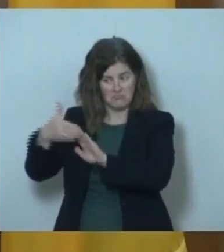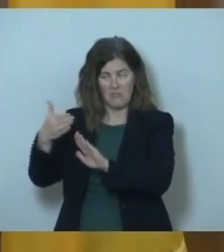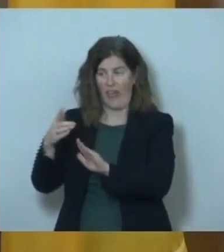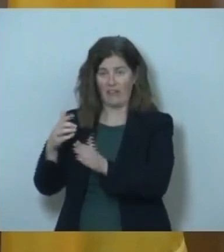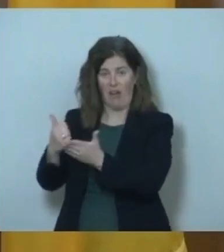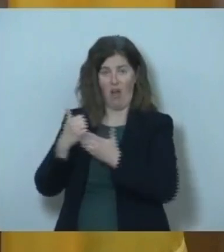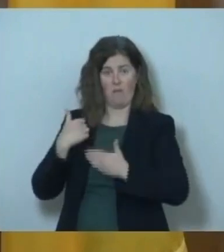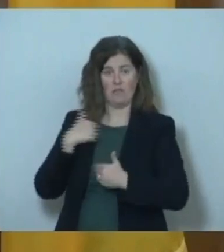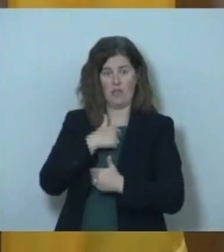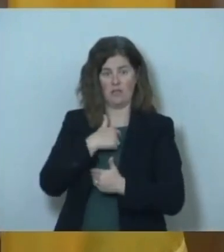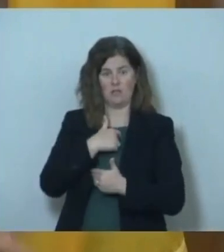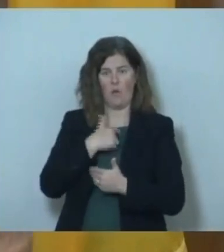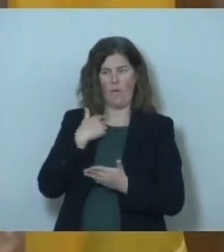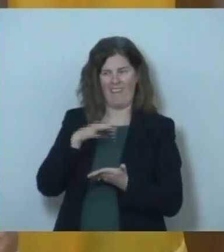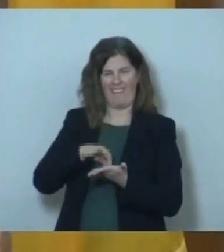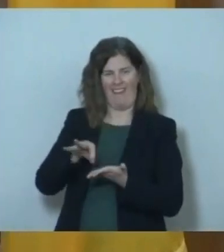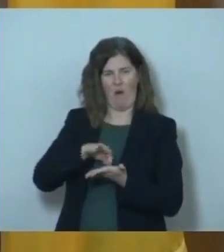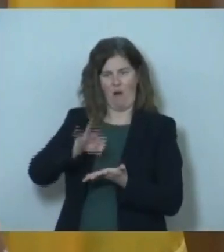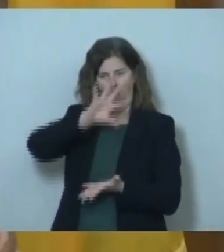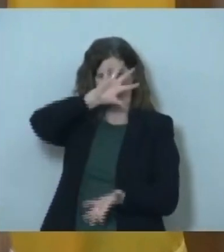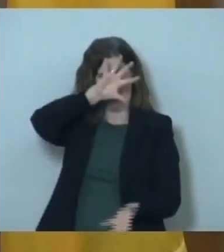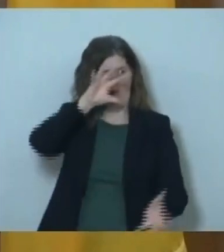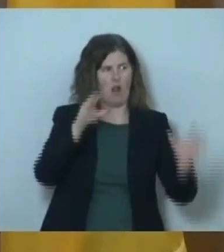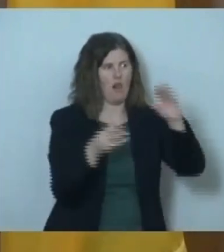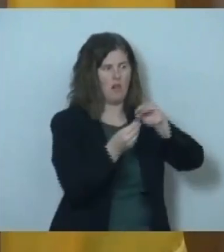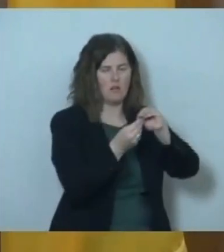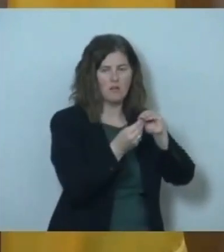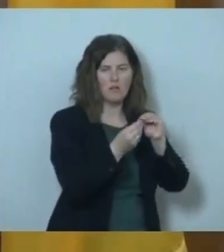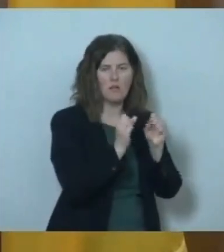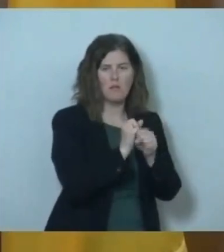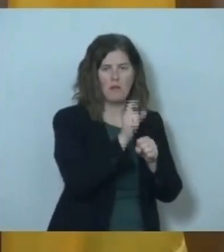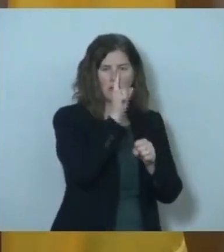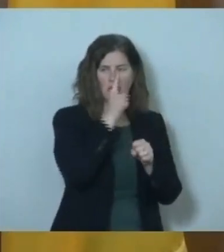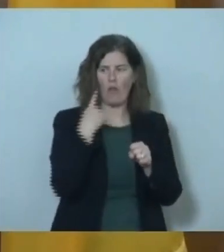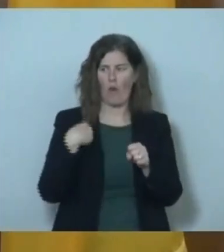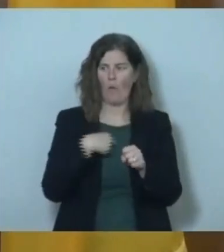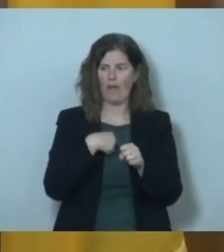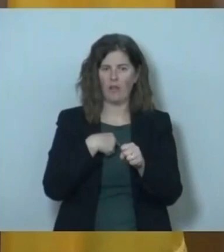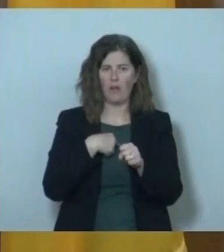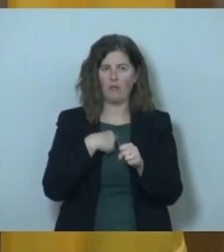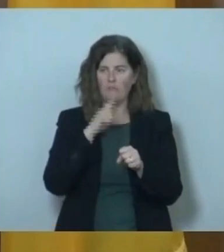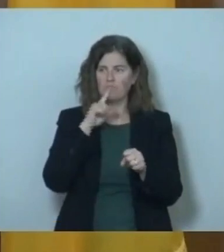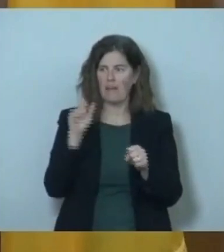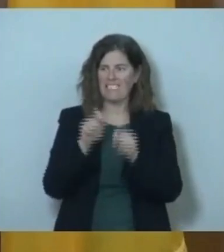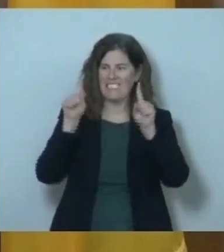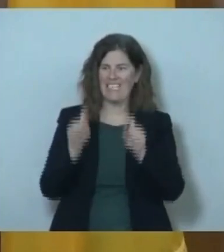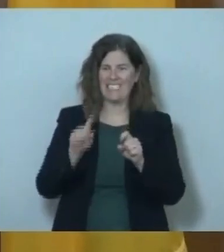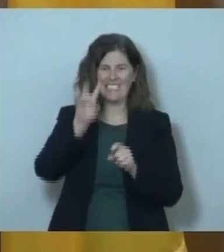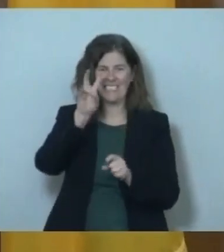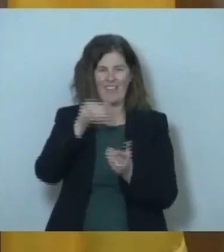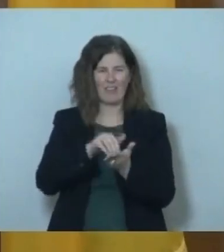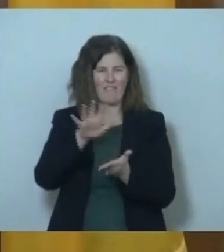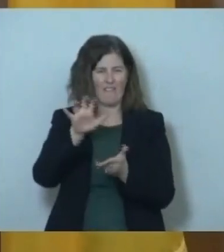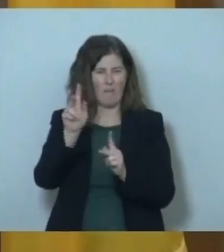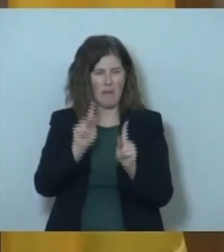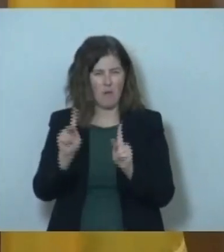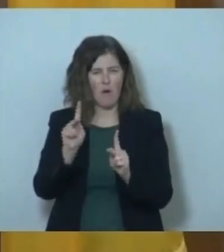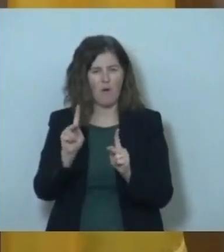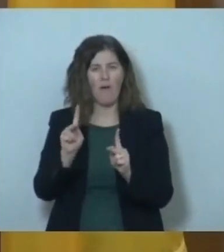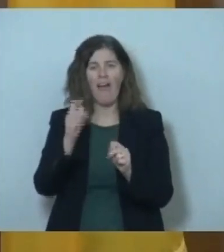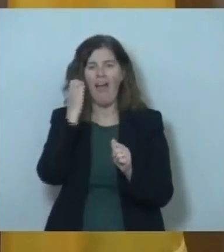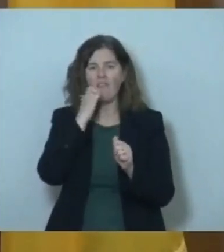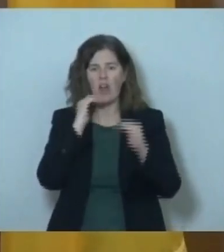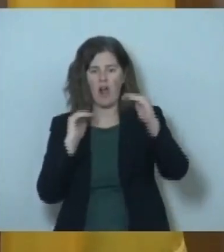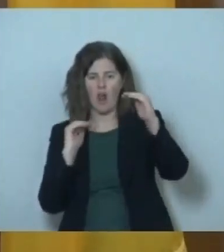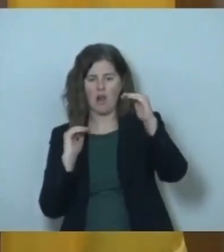us because we count it towards, you know, making sure that we are testing 7,500 people, that we want to get there every